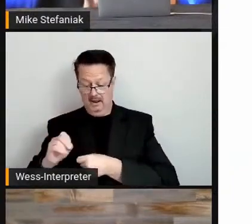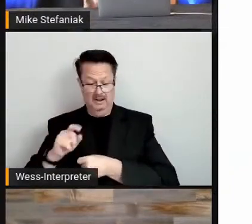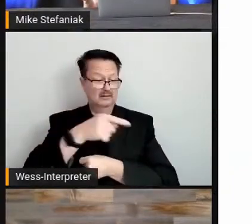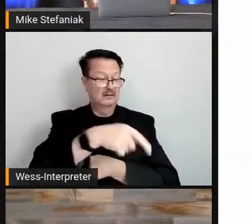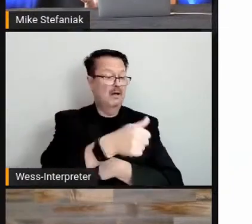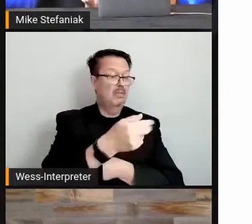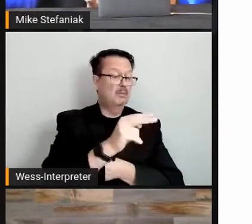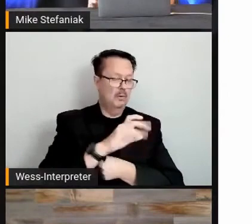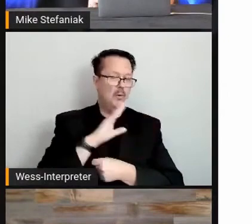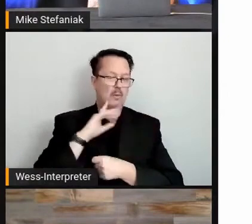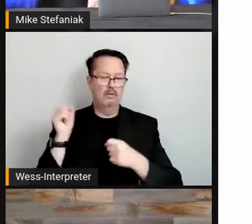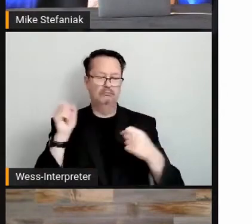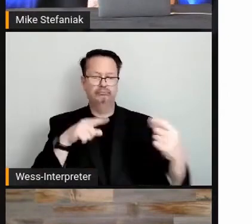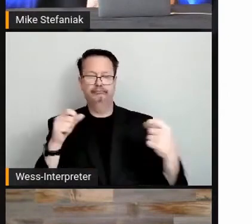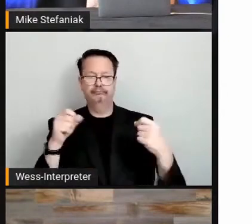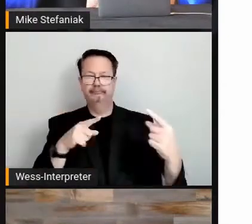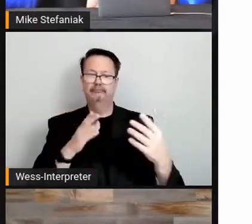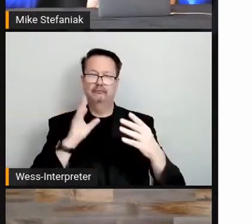that'll actually go directly over